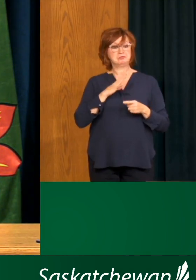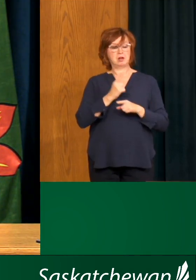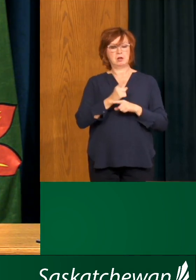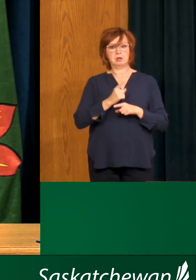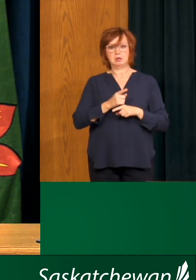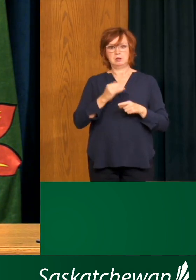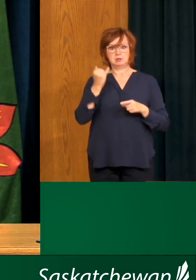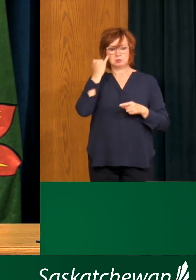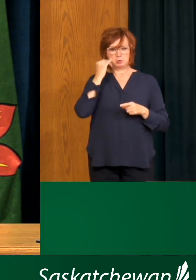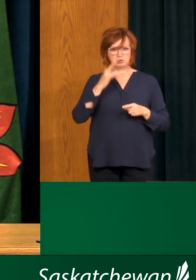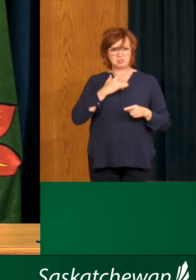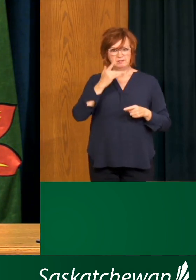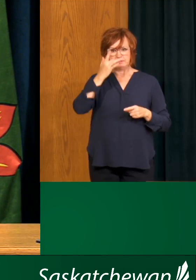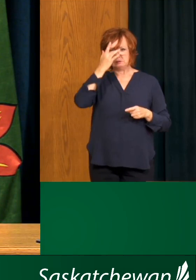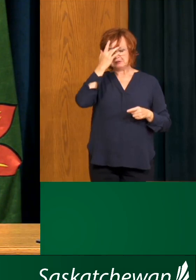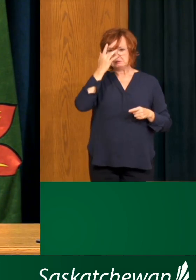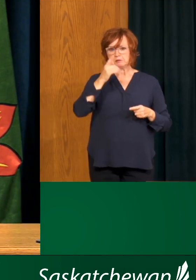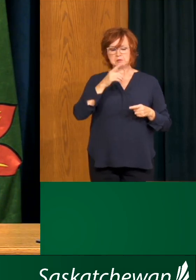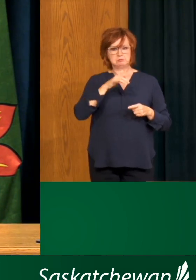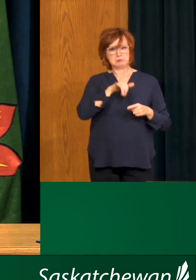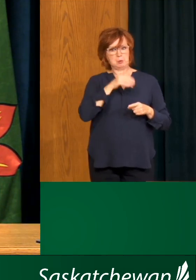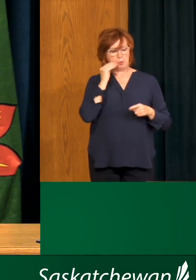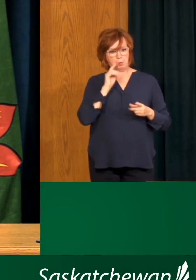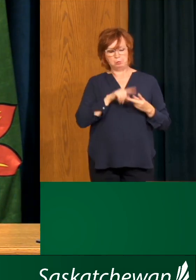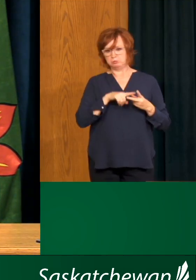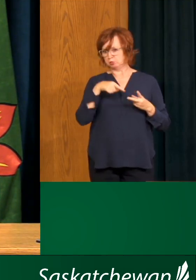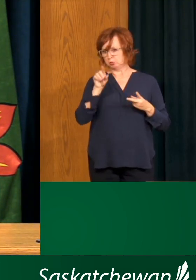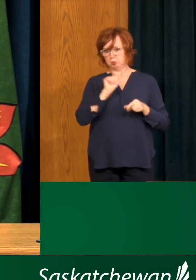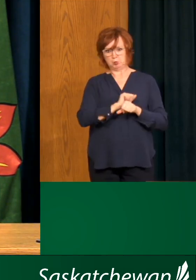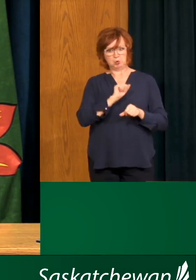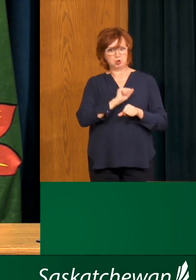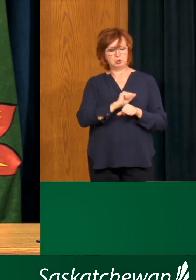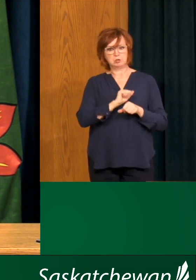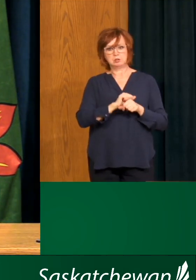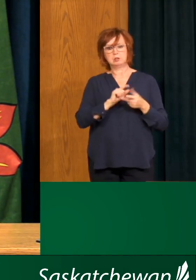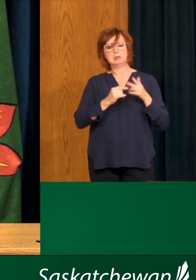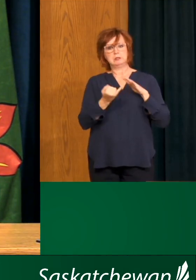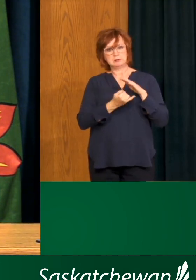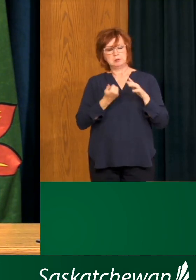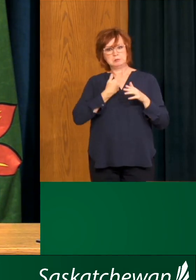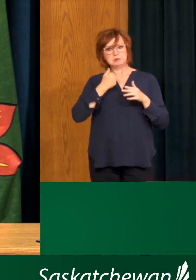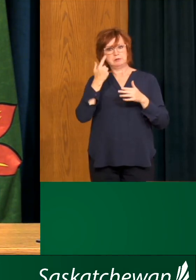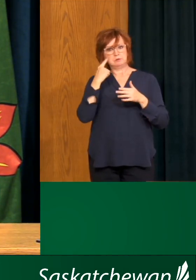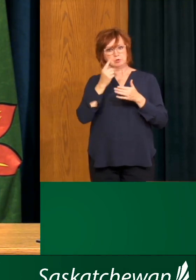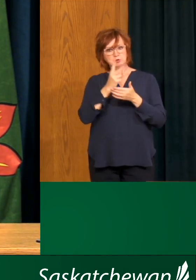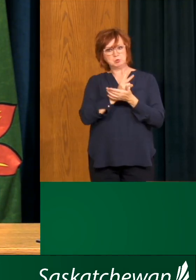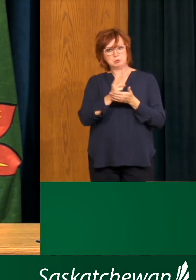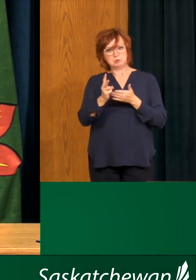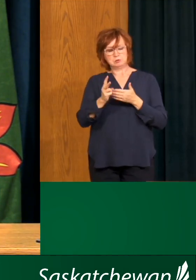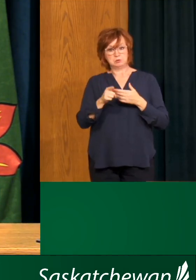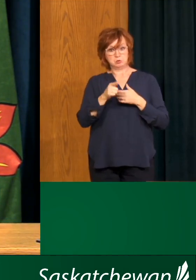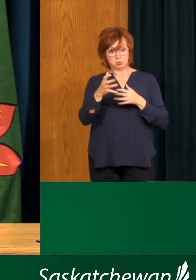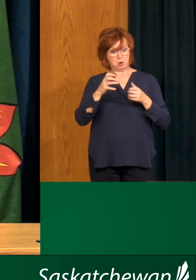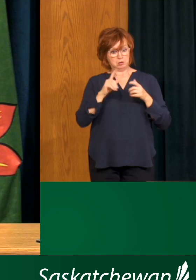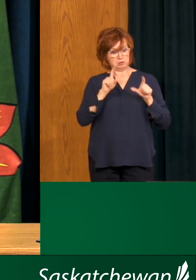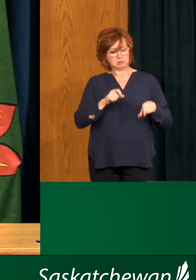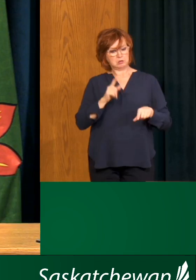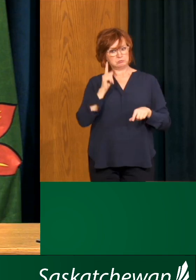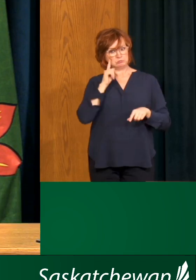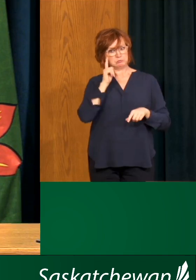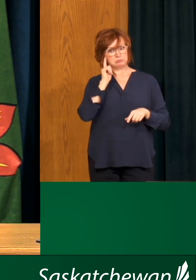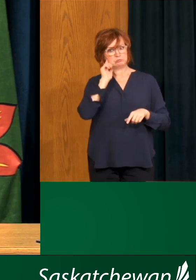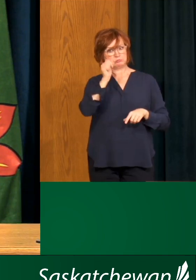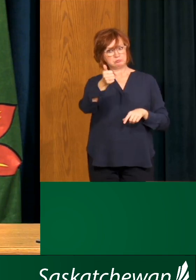don't go to work, you self-isolate for those months. Whether or not you get a test it would be up to you. But if you think you